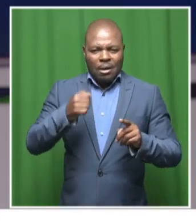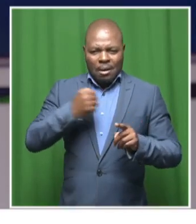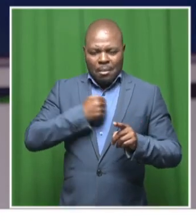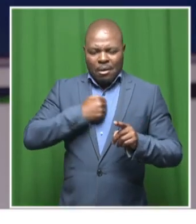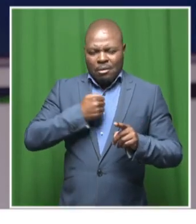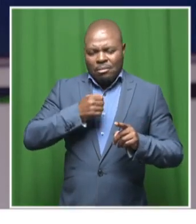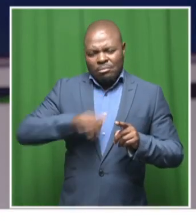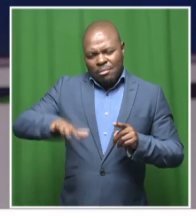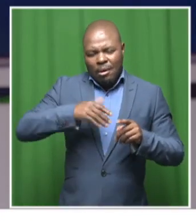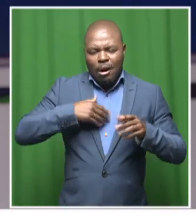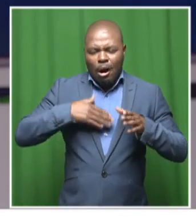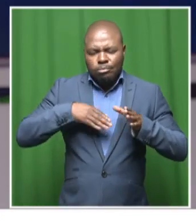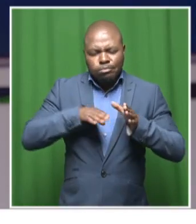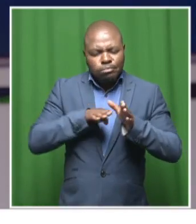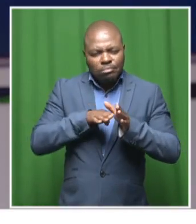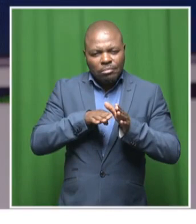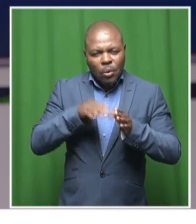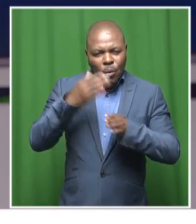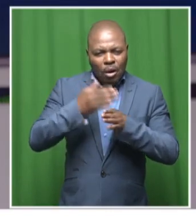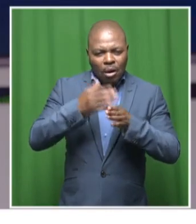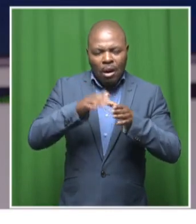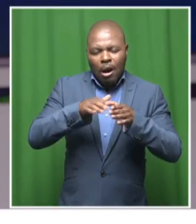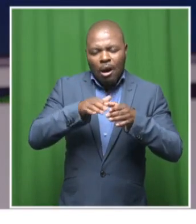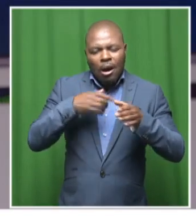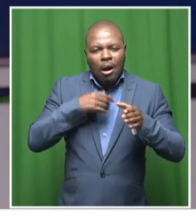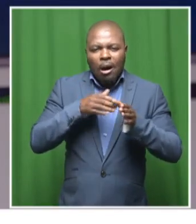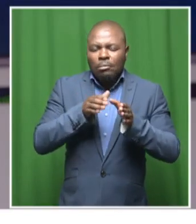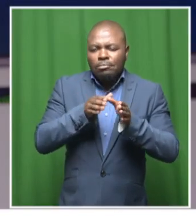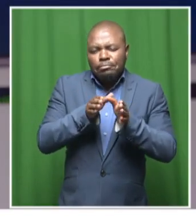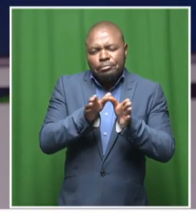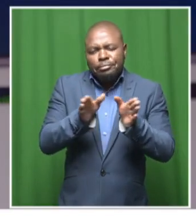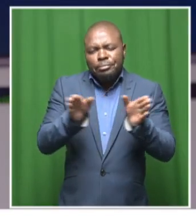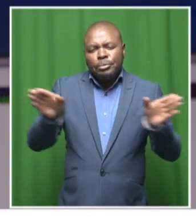horizon into the coastal areas